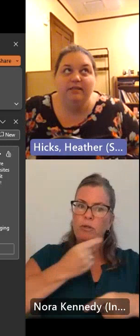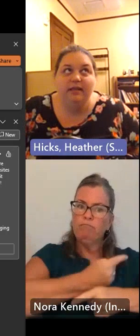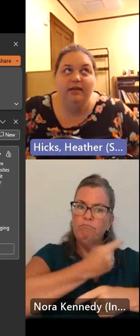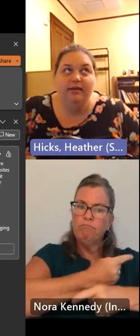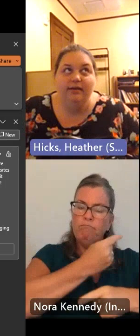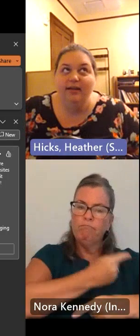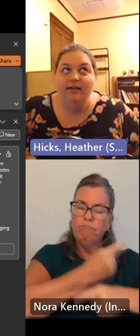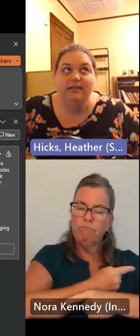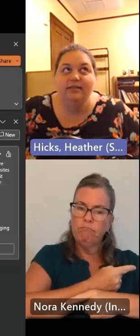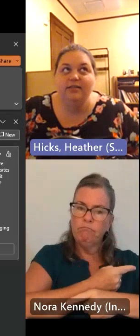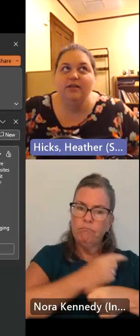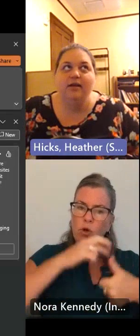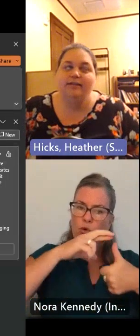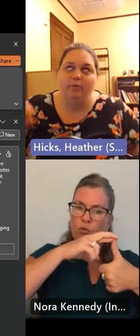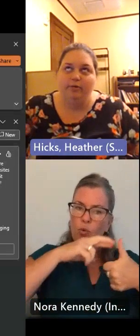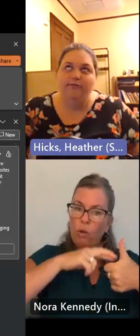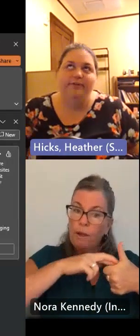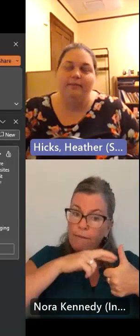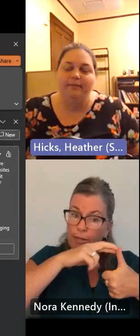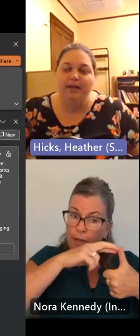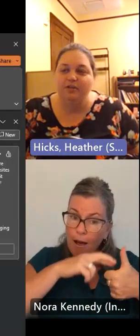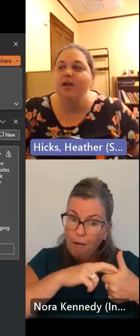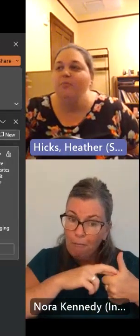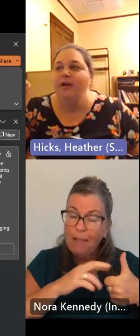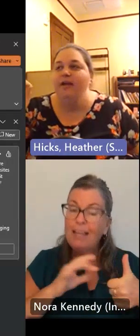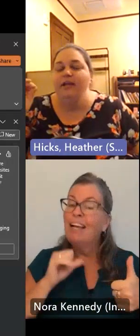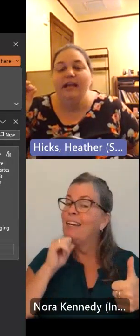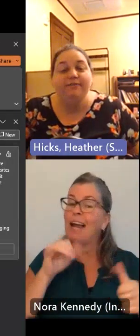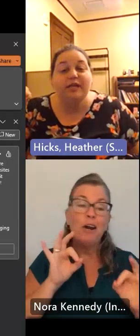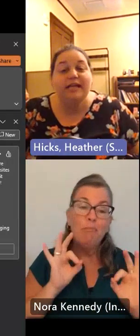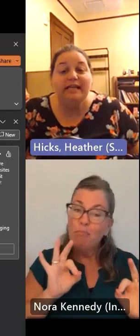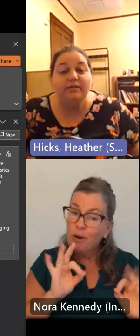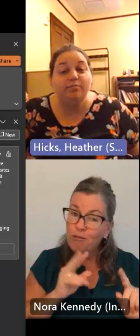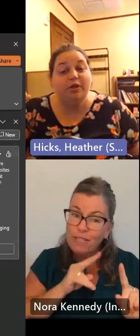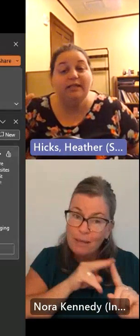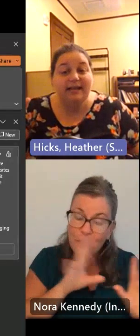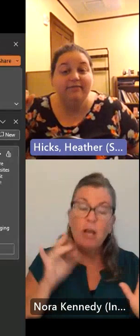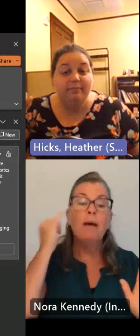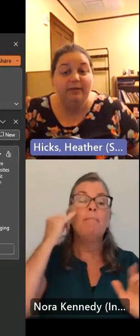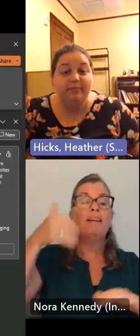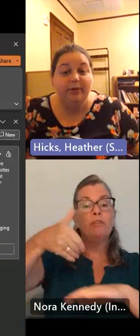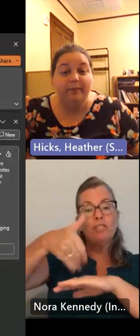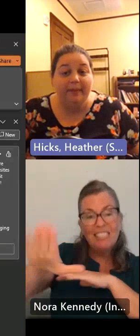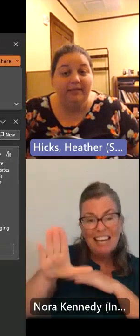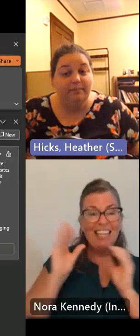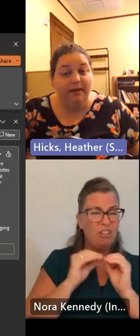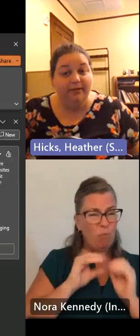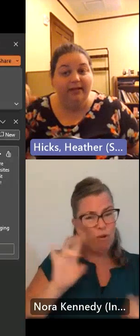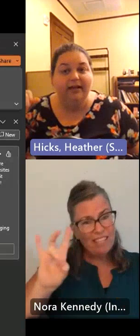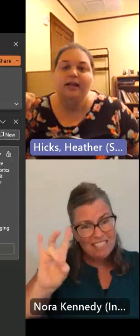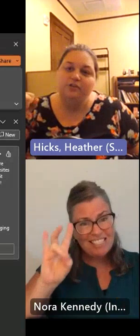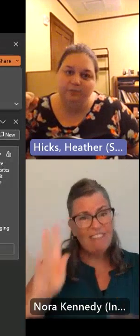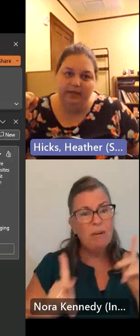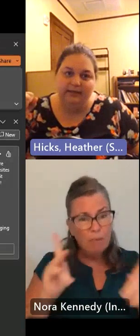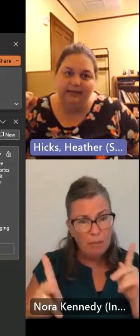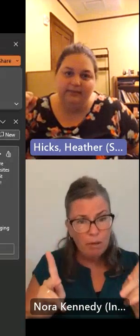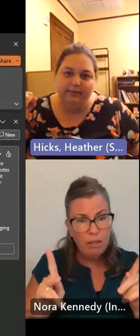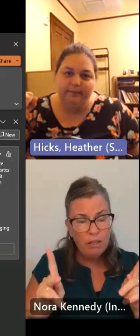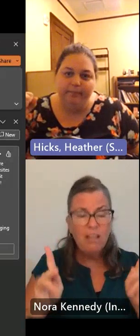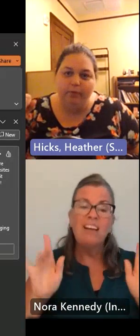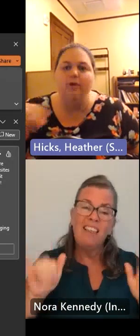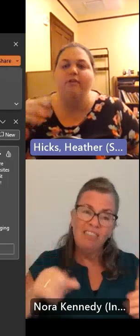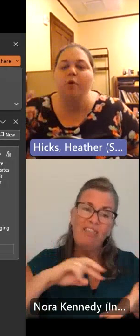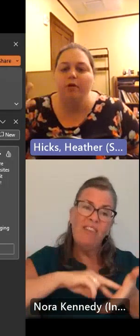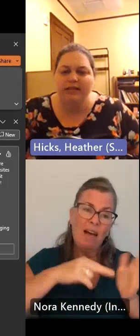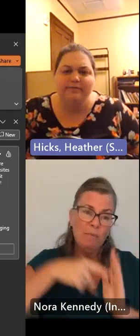of thumb is, and it's not a perfect application, but if you're sending it to more than 7 people, it's public and it should be